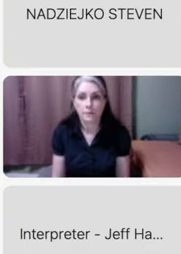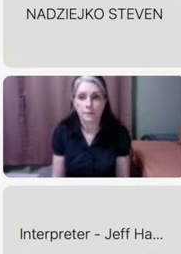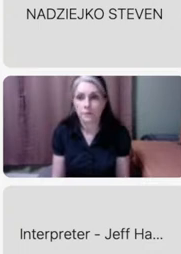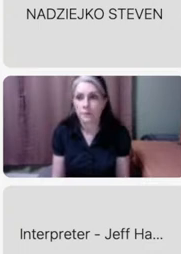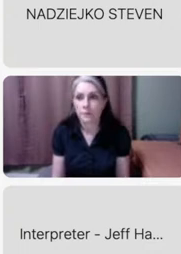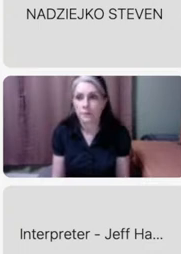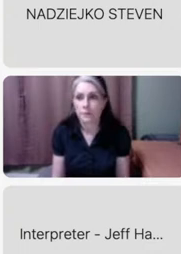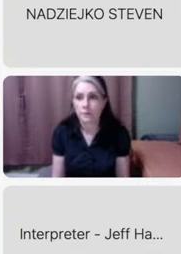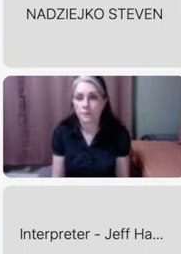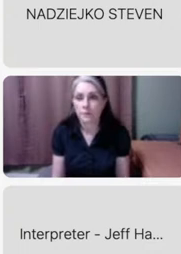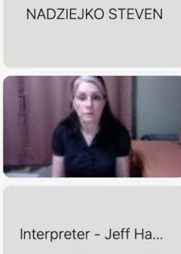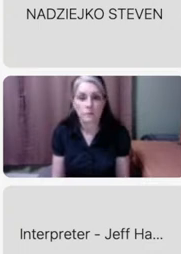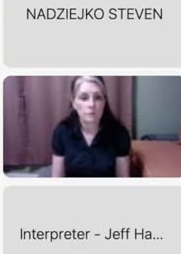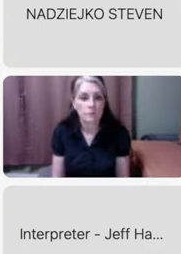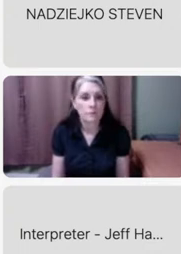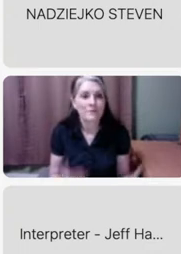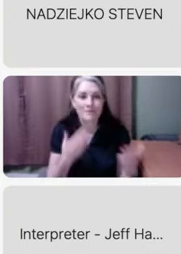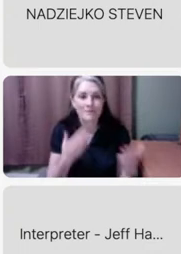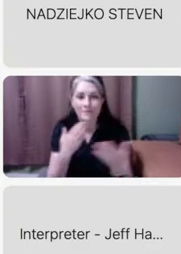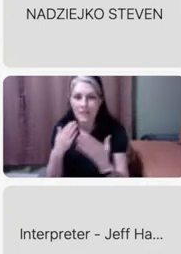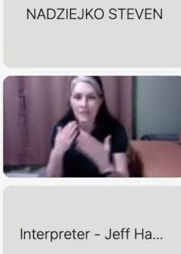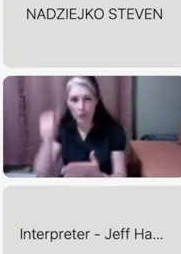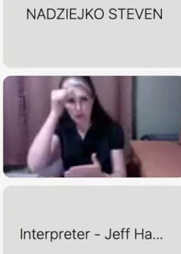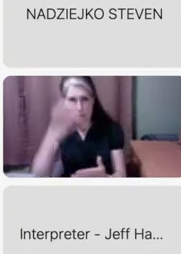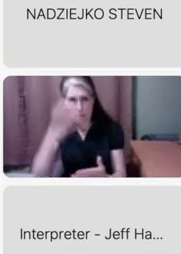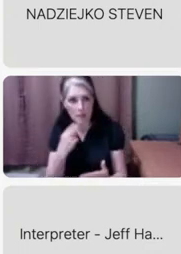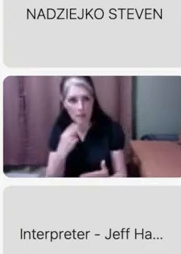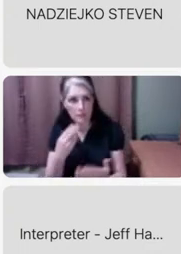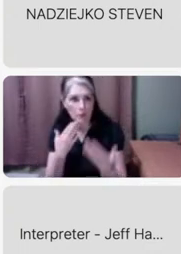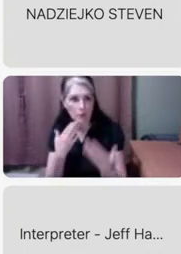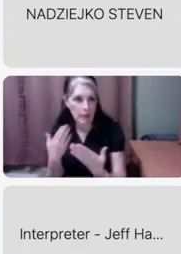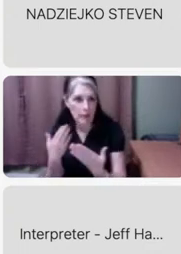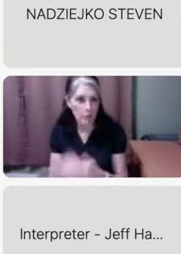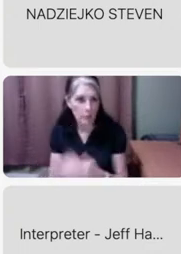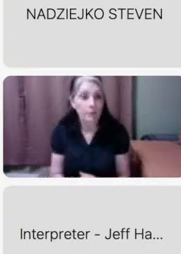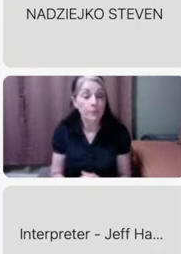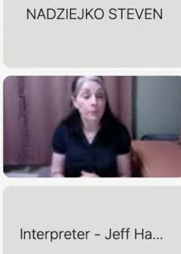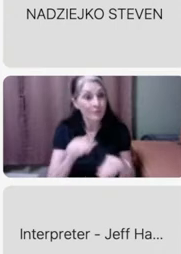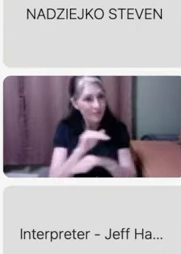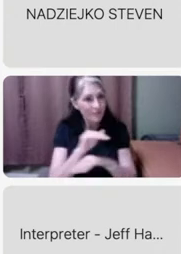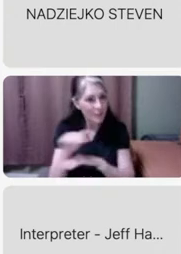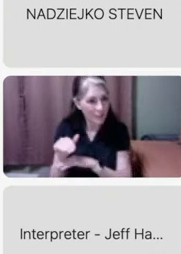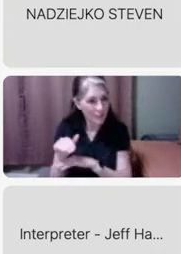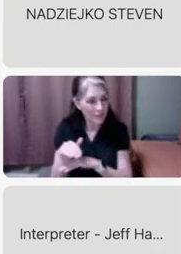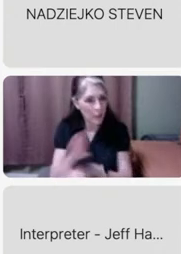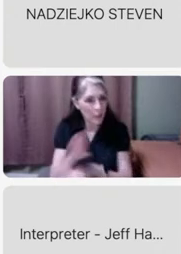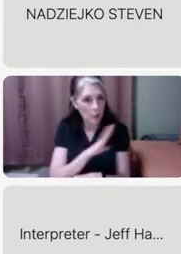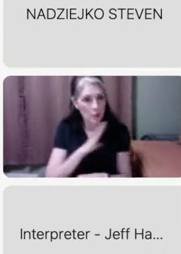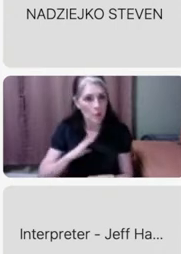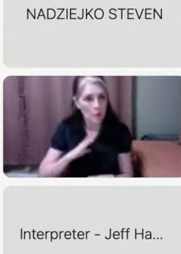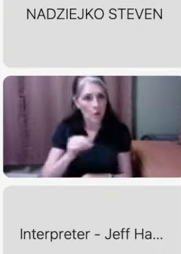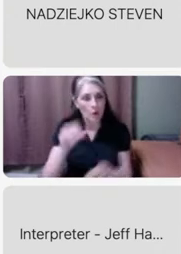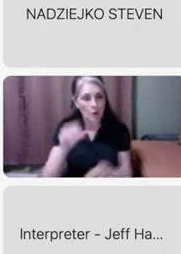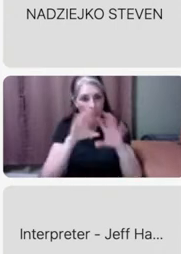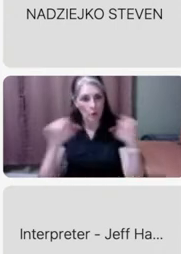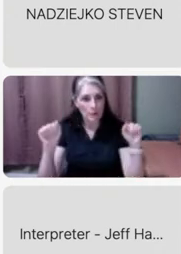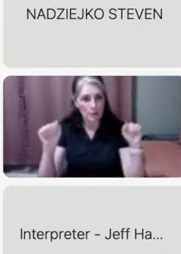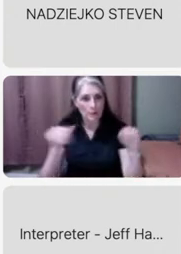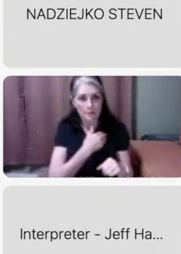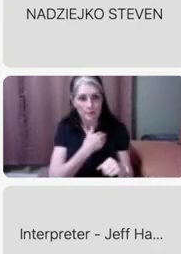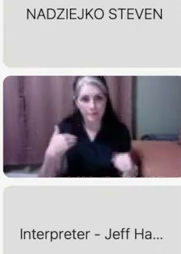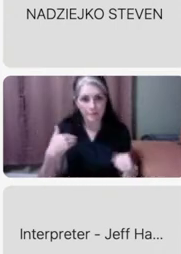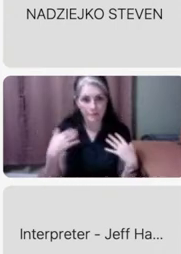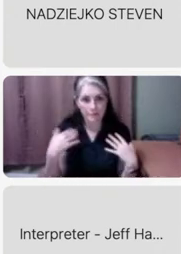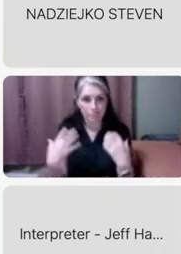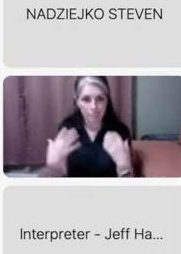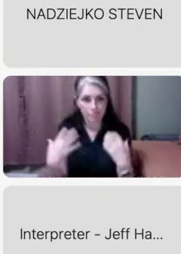thank you for that hello good evening uh for president flores board members superintendent dr miranda